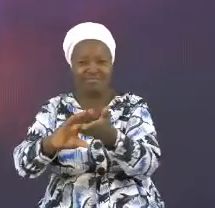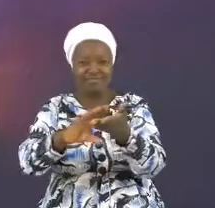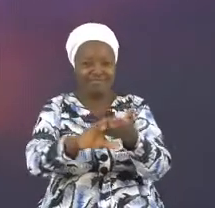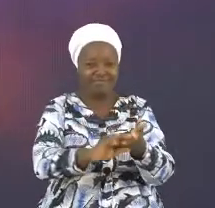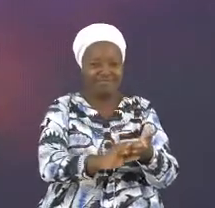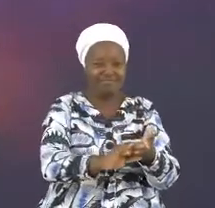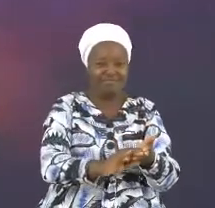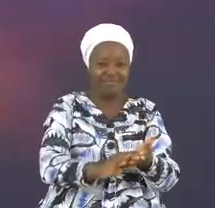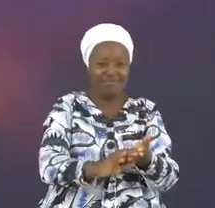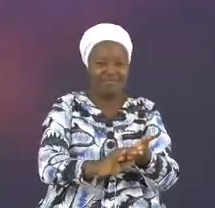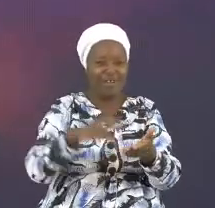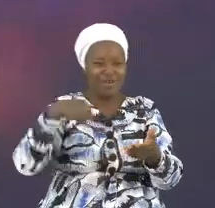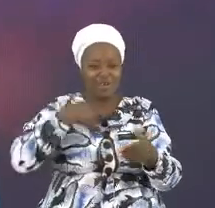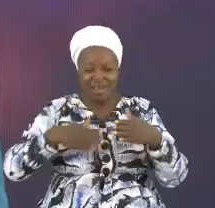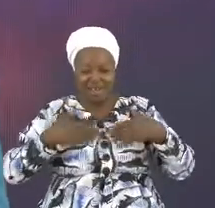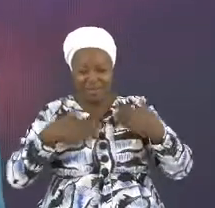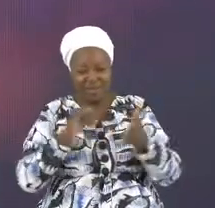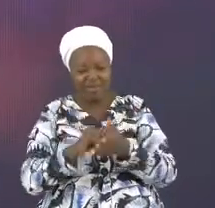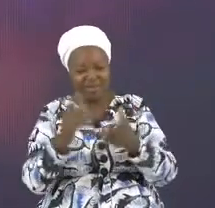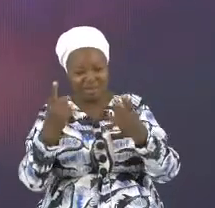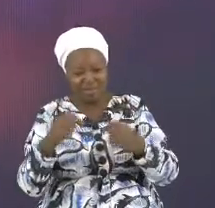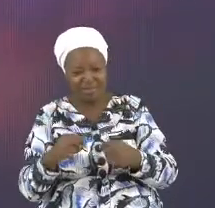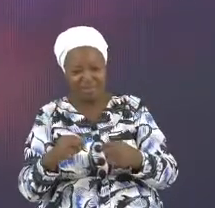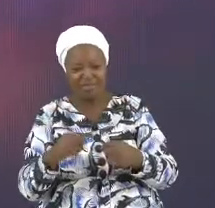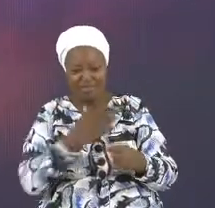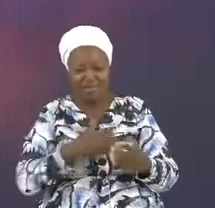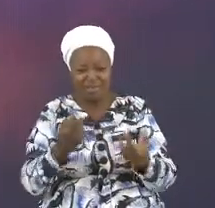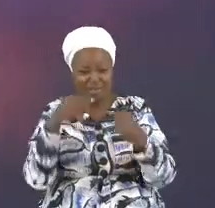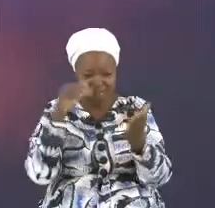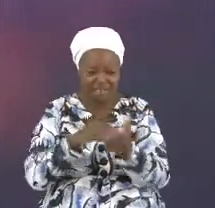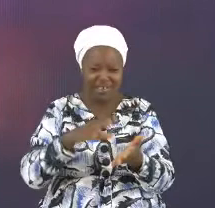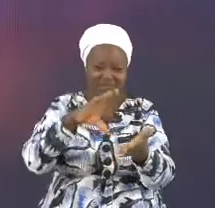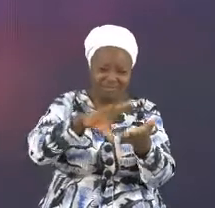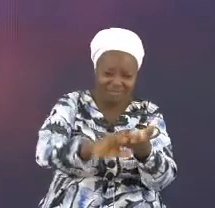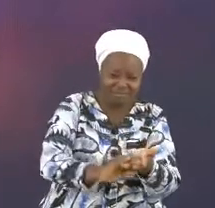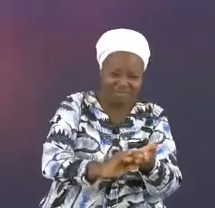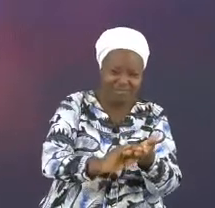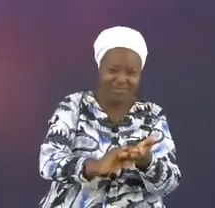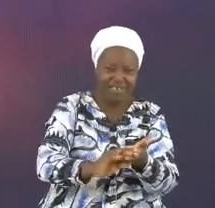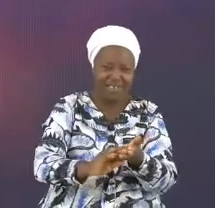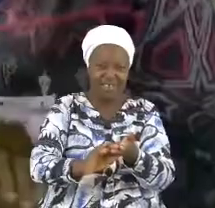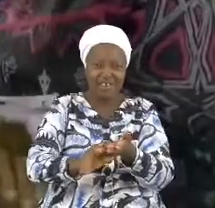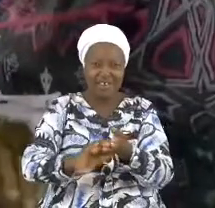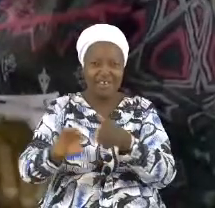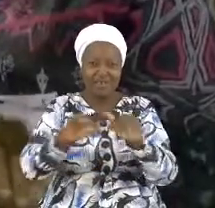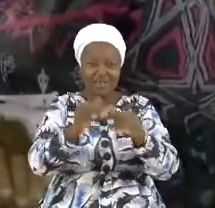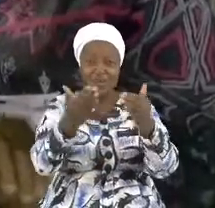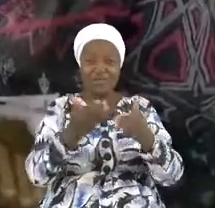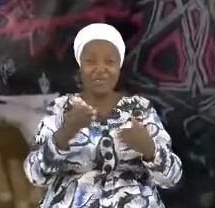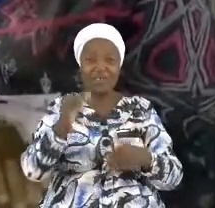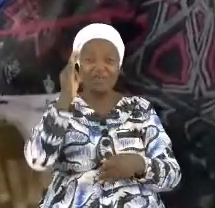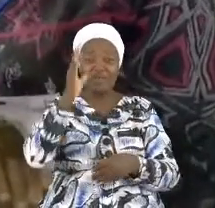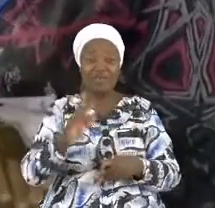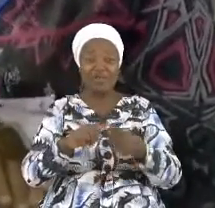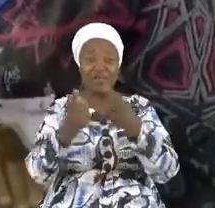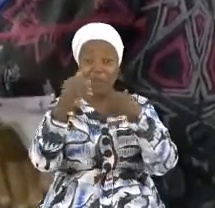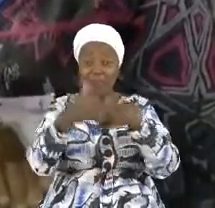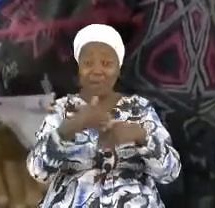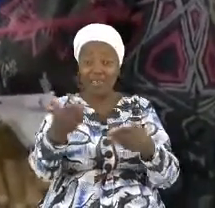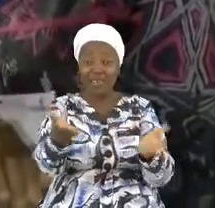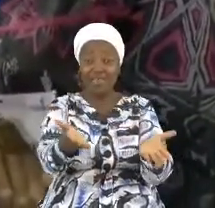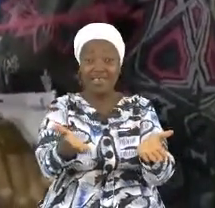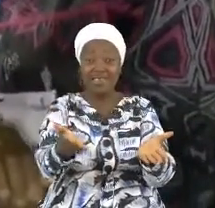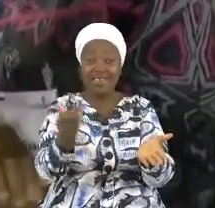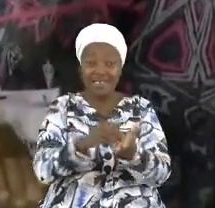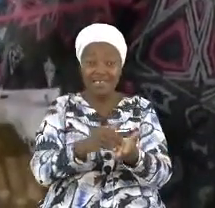you came, come again. Do you want me to come back to Bielsa? Yeah, say that now, say